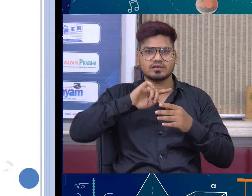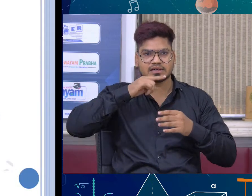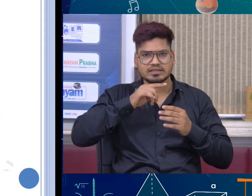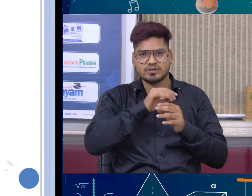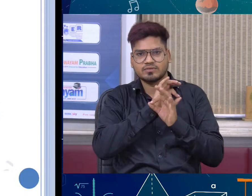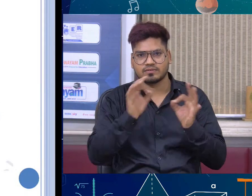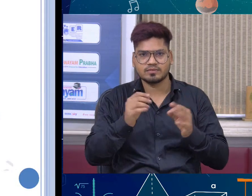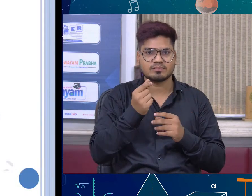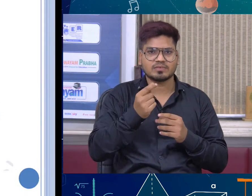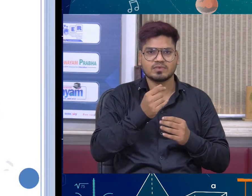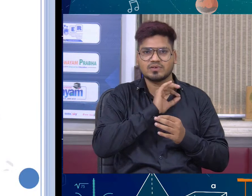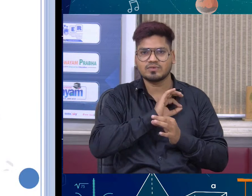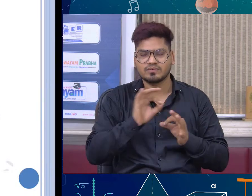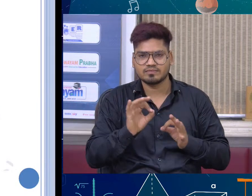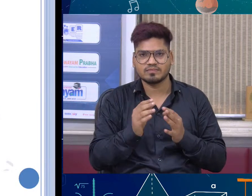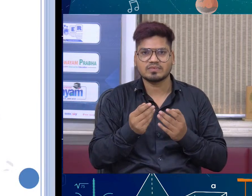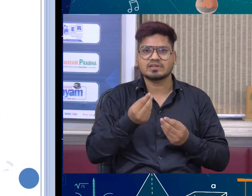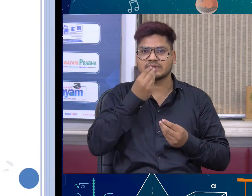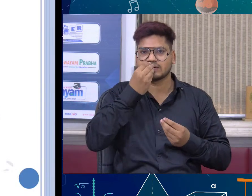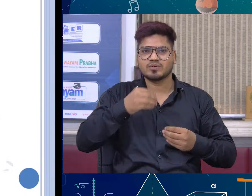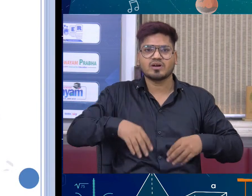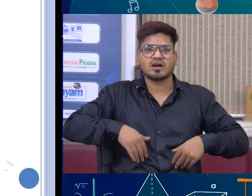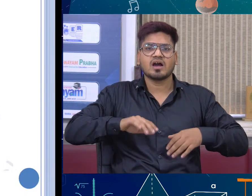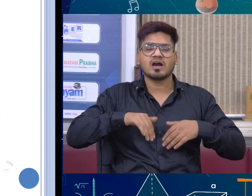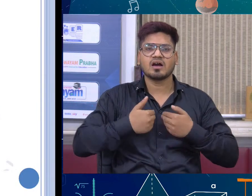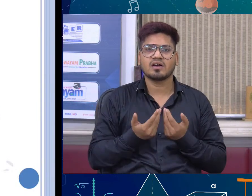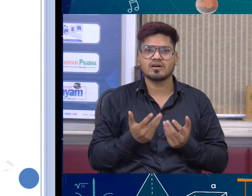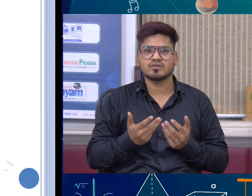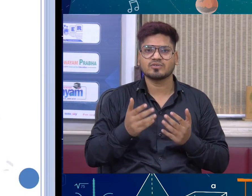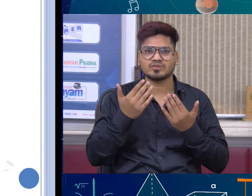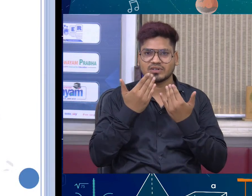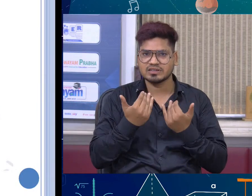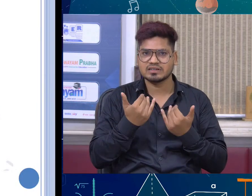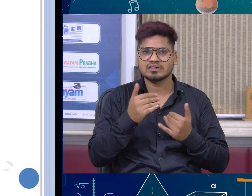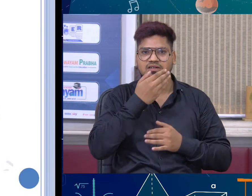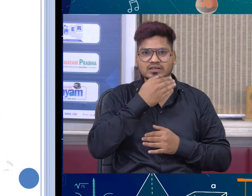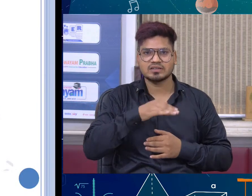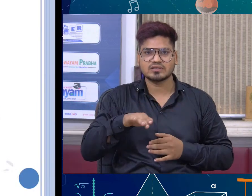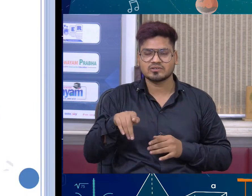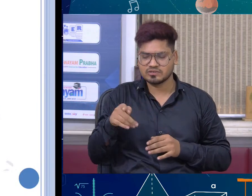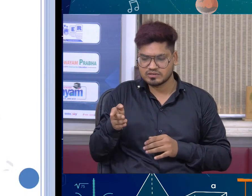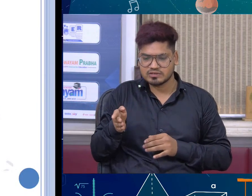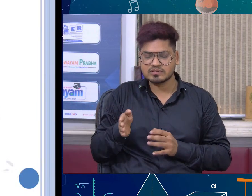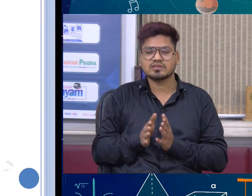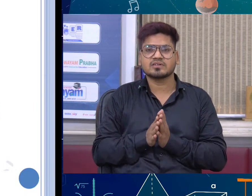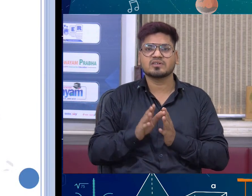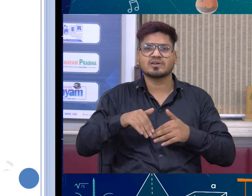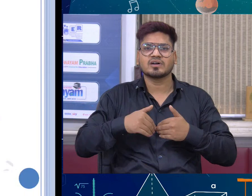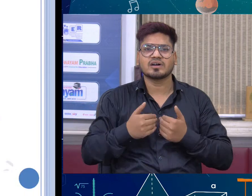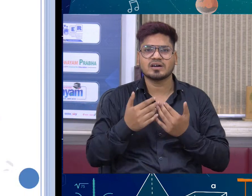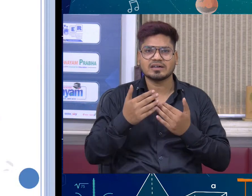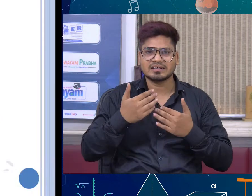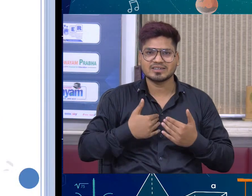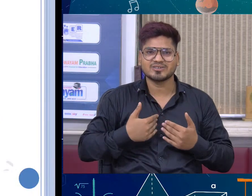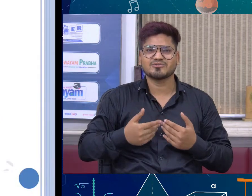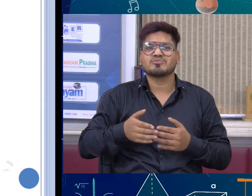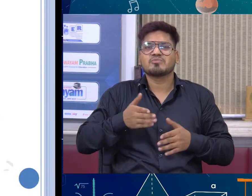with hungry? People will die because one single thing he don't have even a single penny. Because I